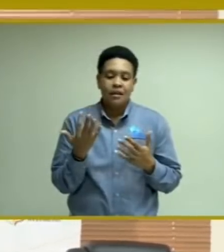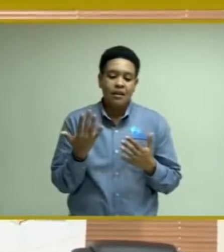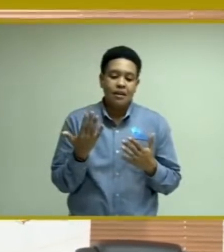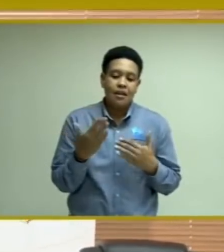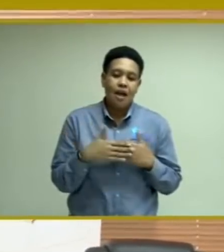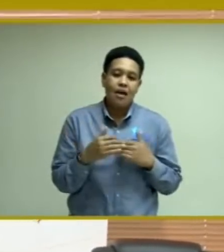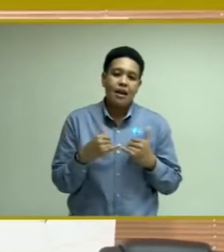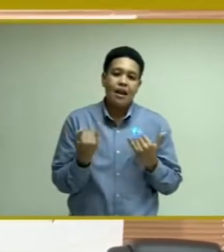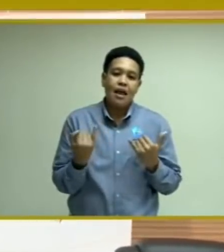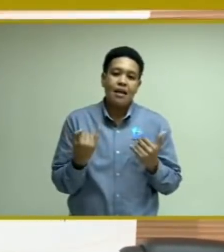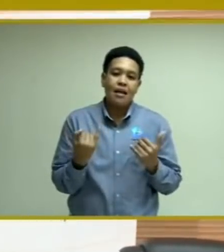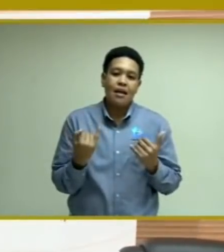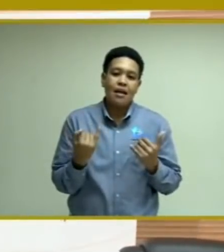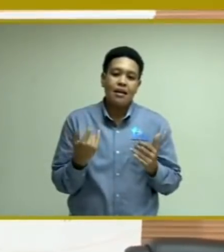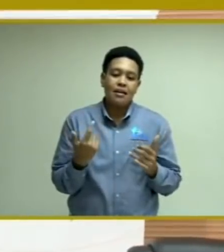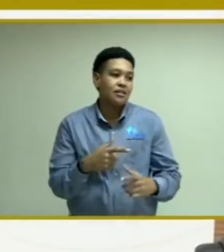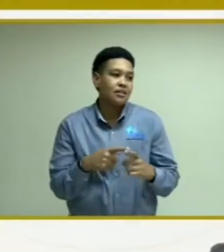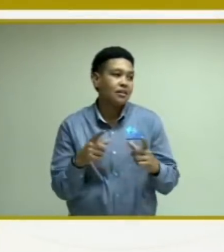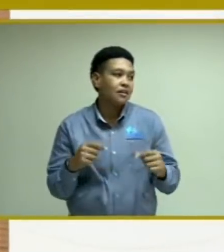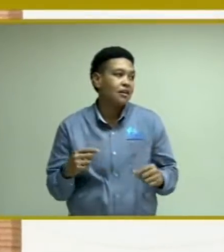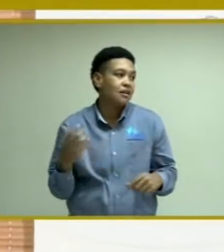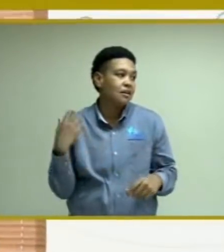Let me ask the PS to just comment on that.